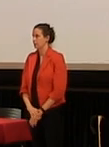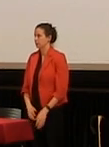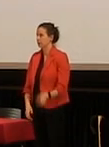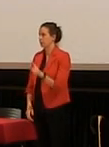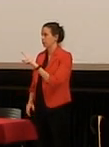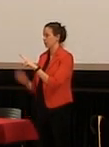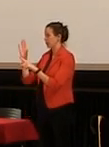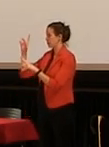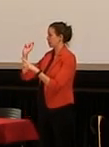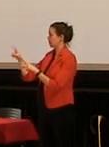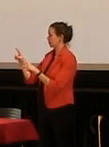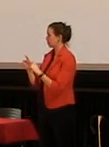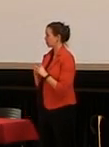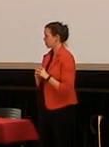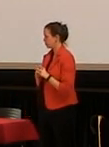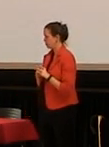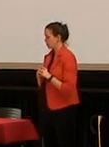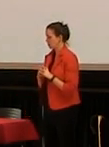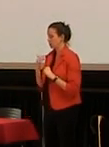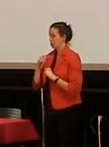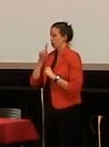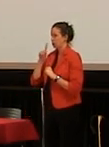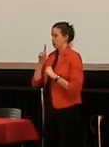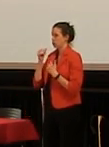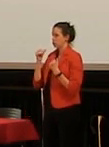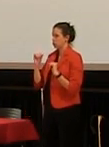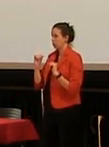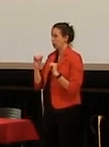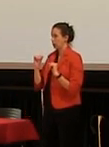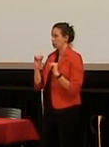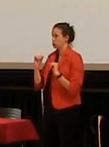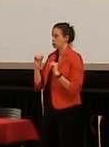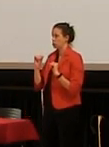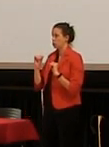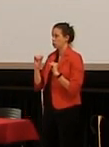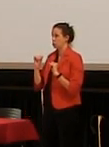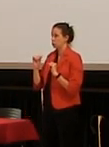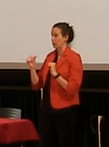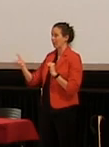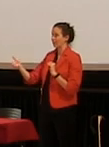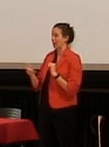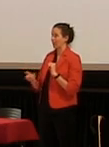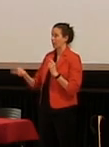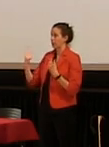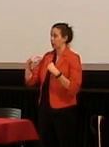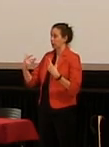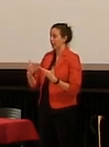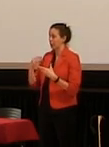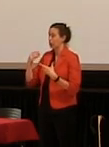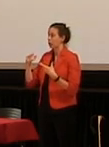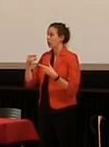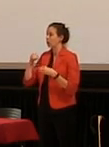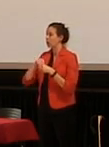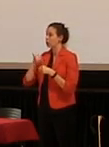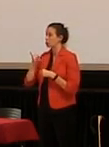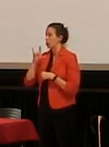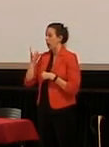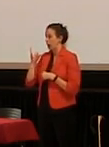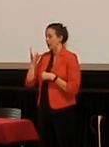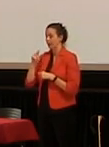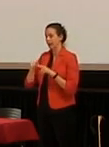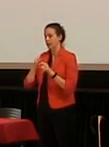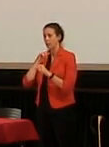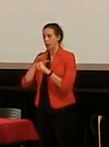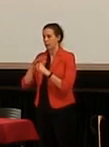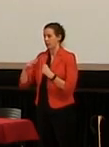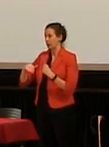Amanda, Tiffany speaking, we are actually working on getting the journey here in July. We can't promise anything right now, but we are in the process of